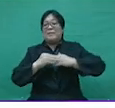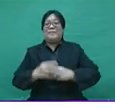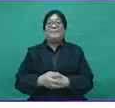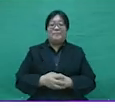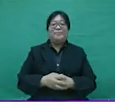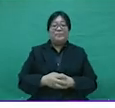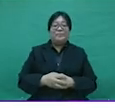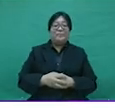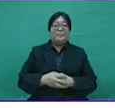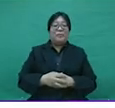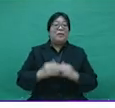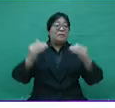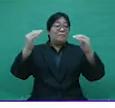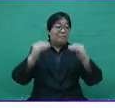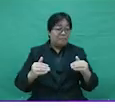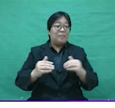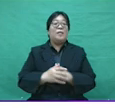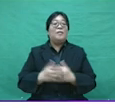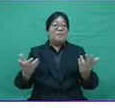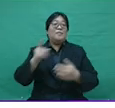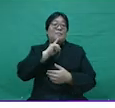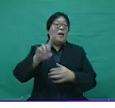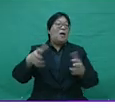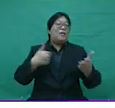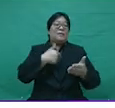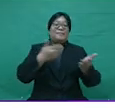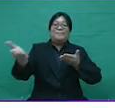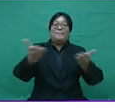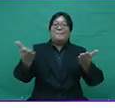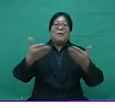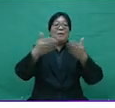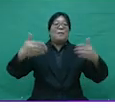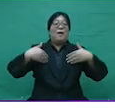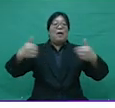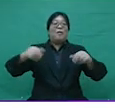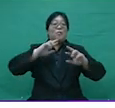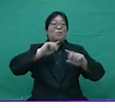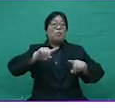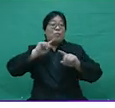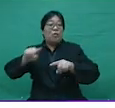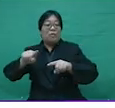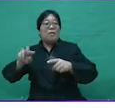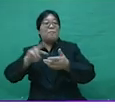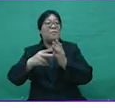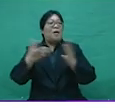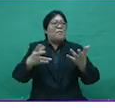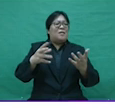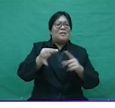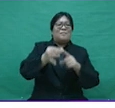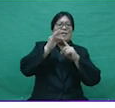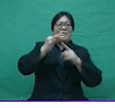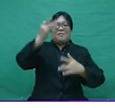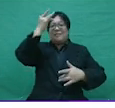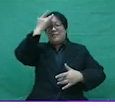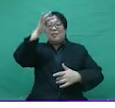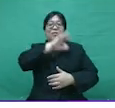flexibility. The third big area was for sure facilitating the public health response. That means to look for special